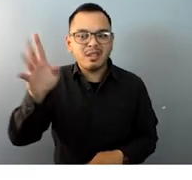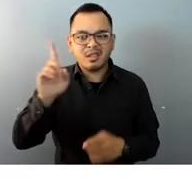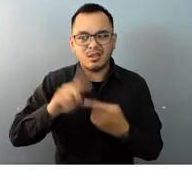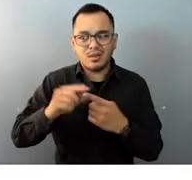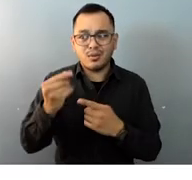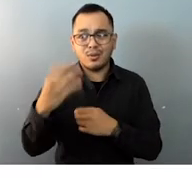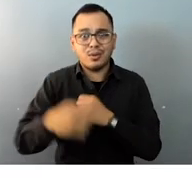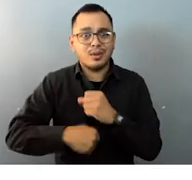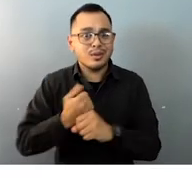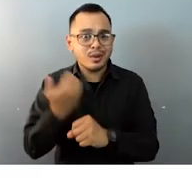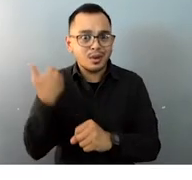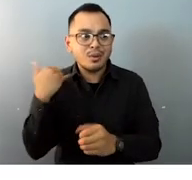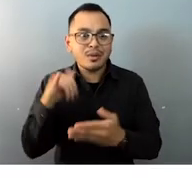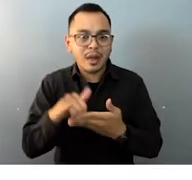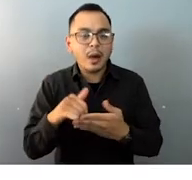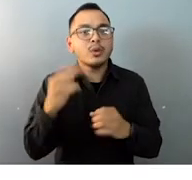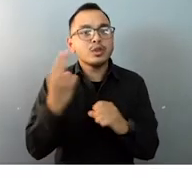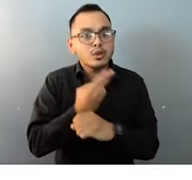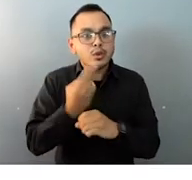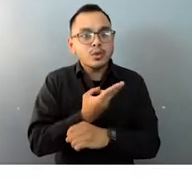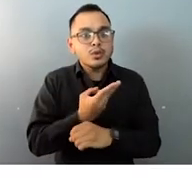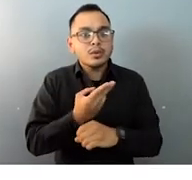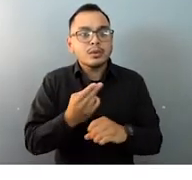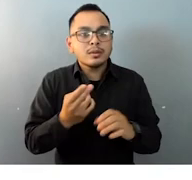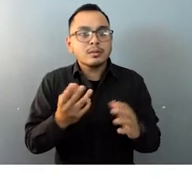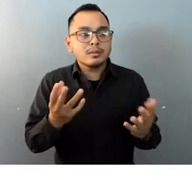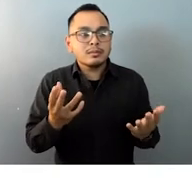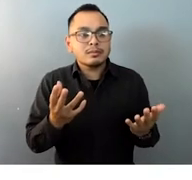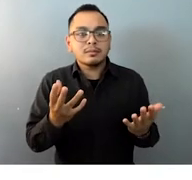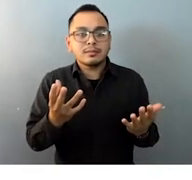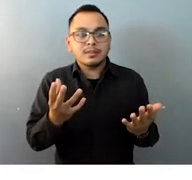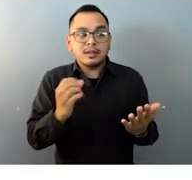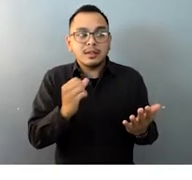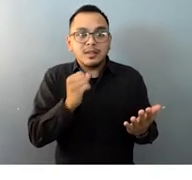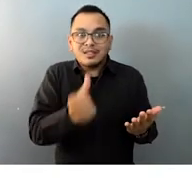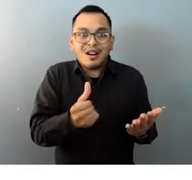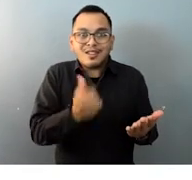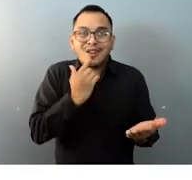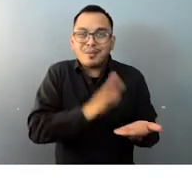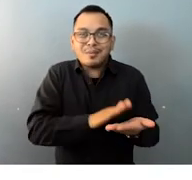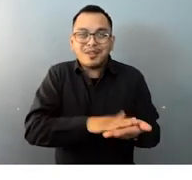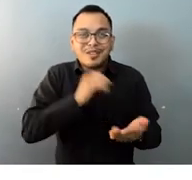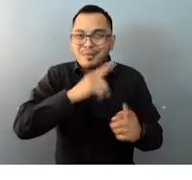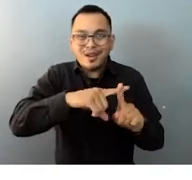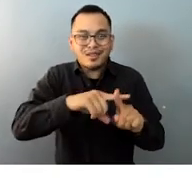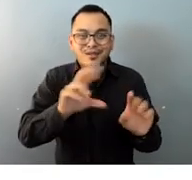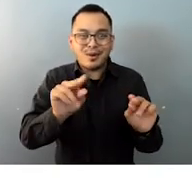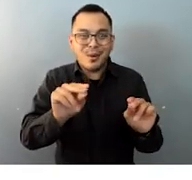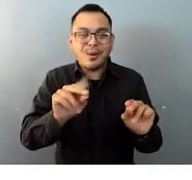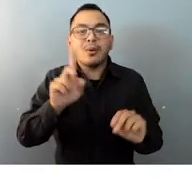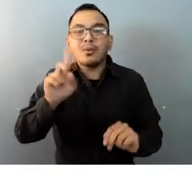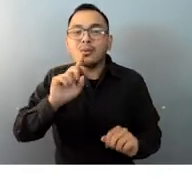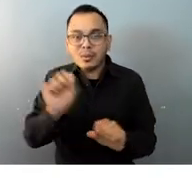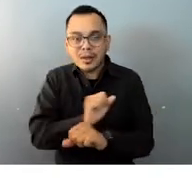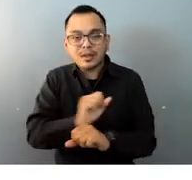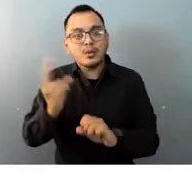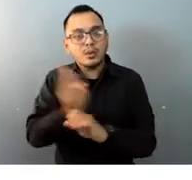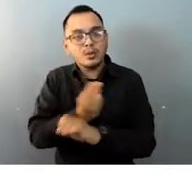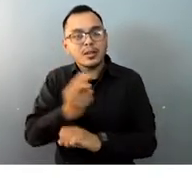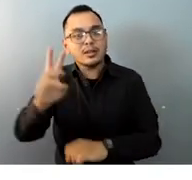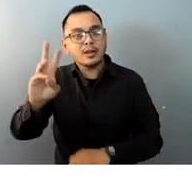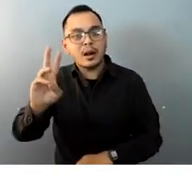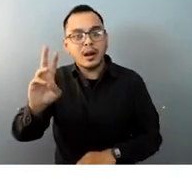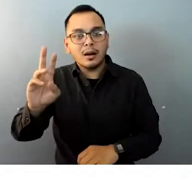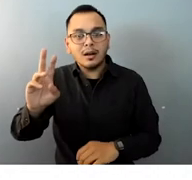until a couple of years ago, that it was actually used as it's actually not a compliment. It